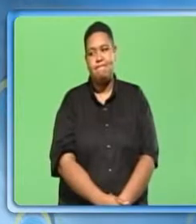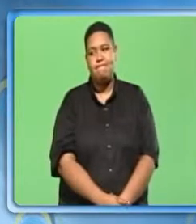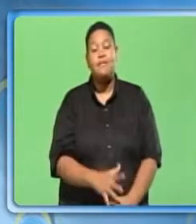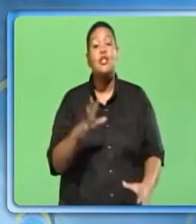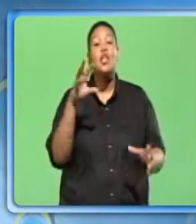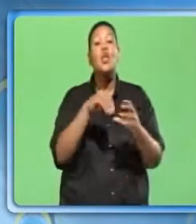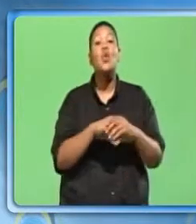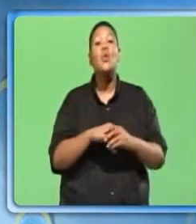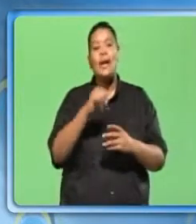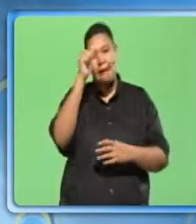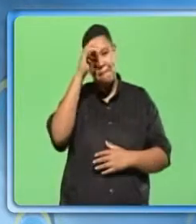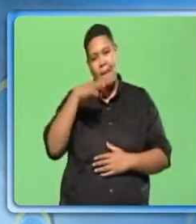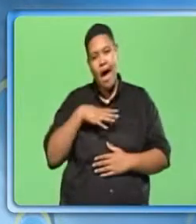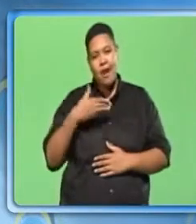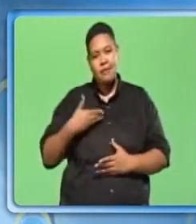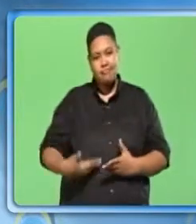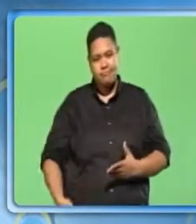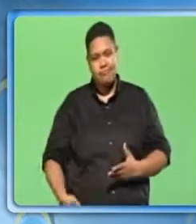including man.